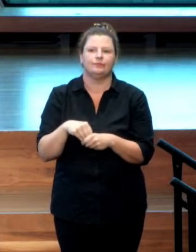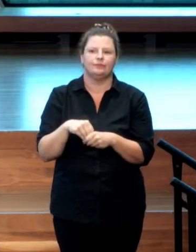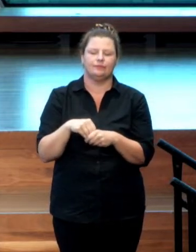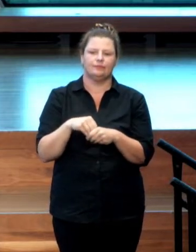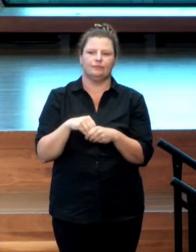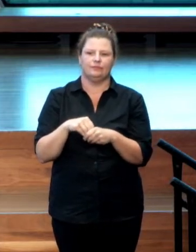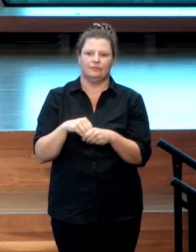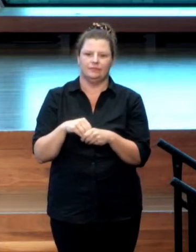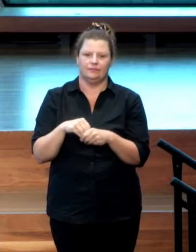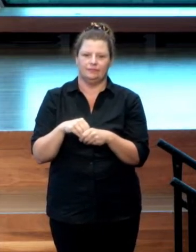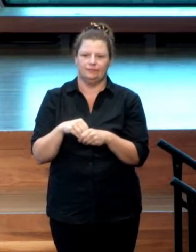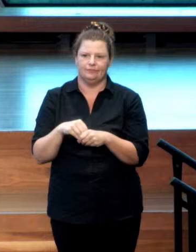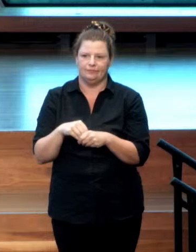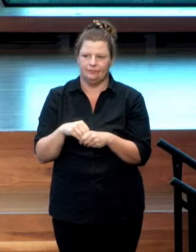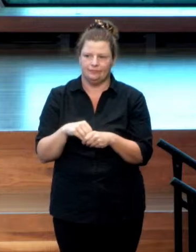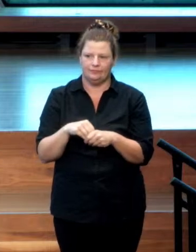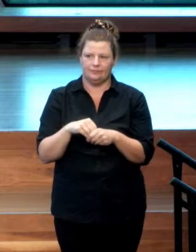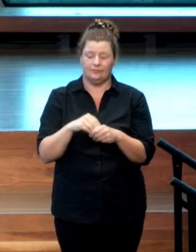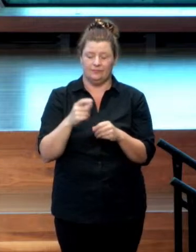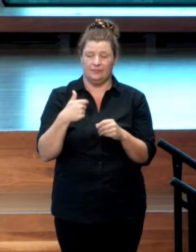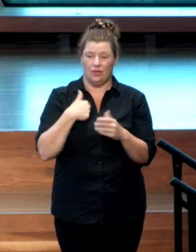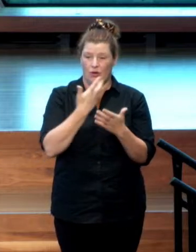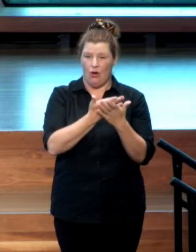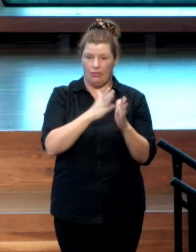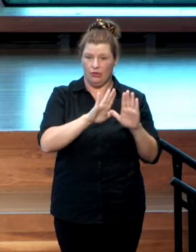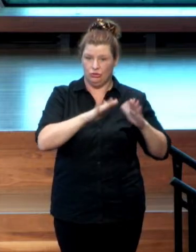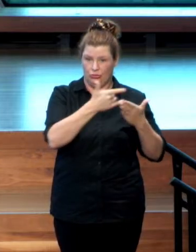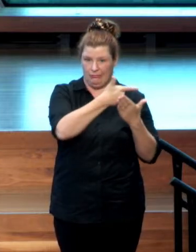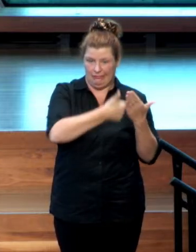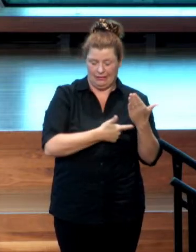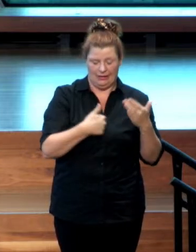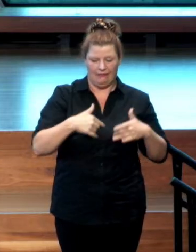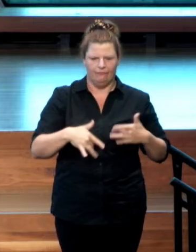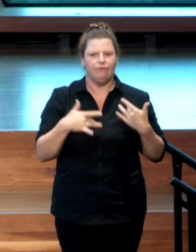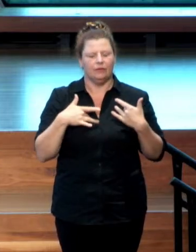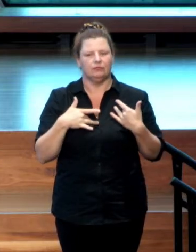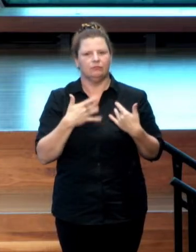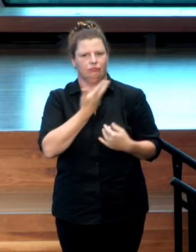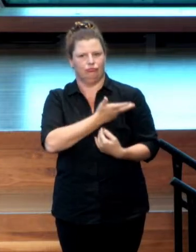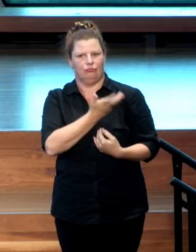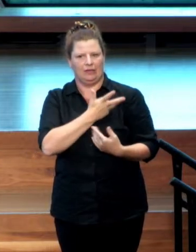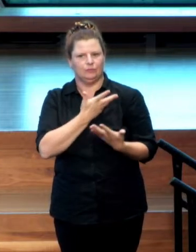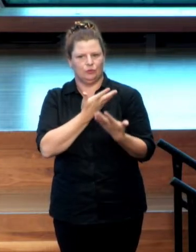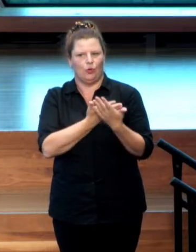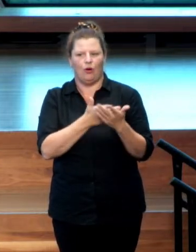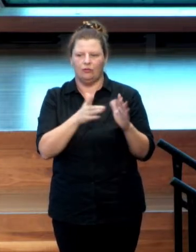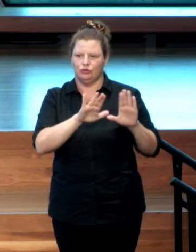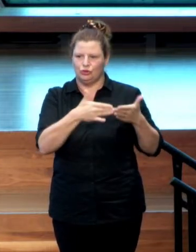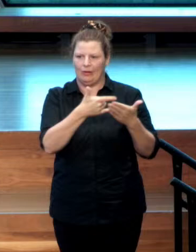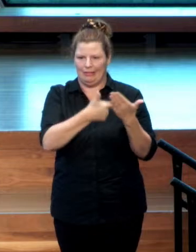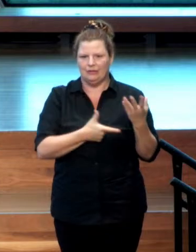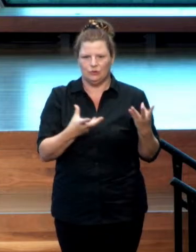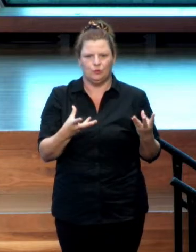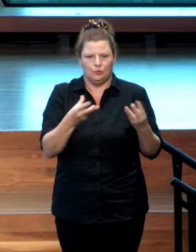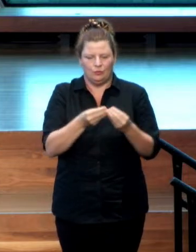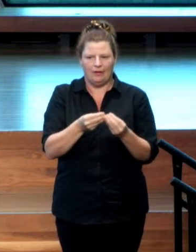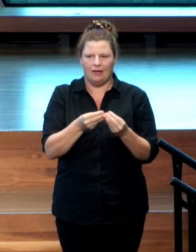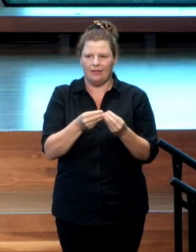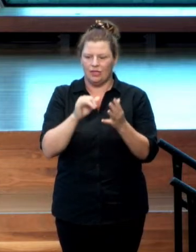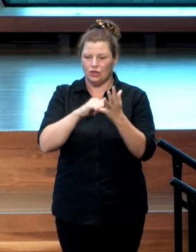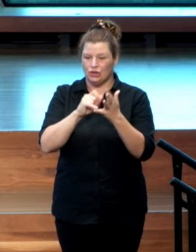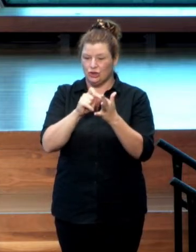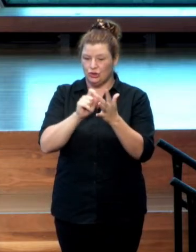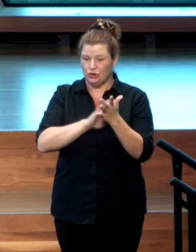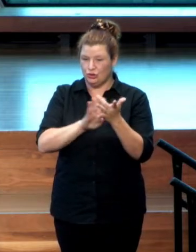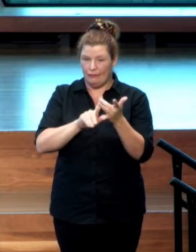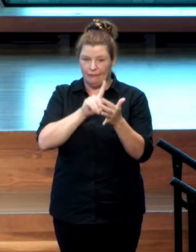so humbling to share this shortlist with you and your incredible works. To Soph in particular, thank you